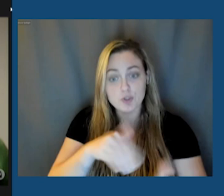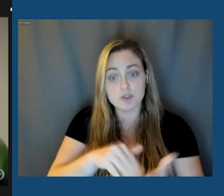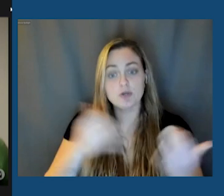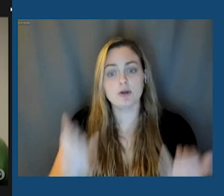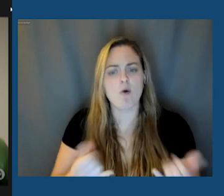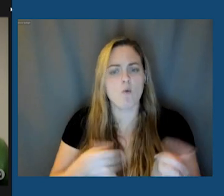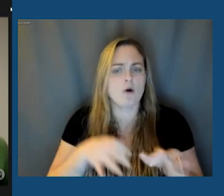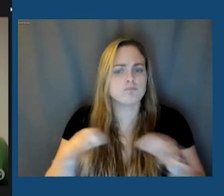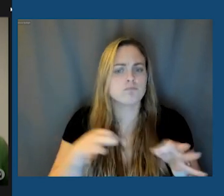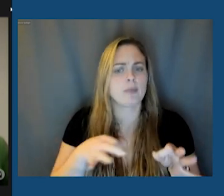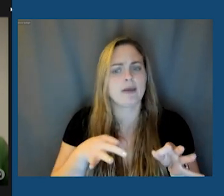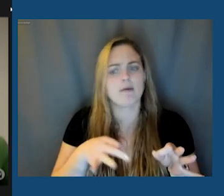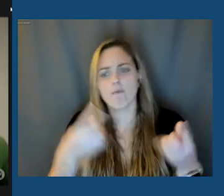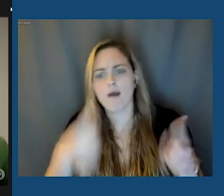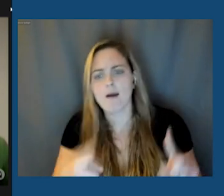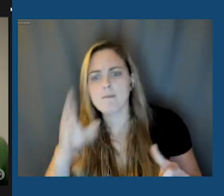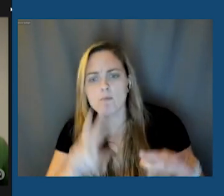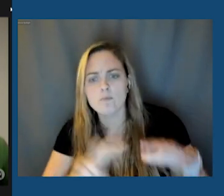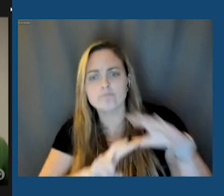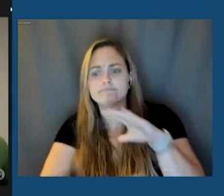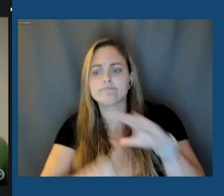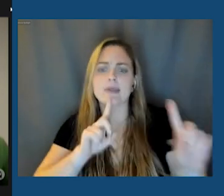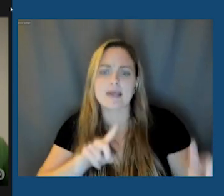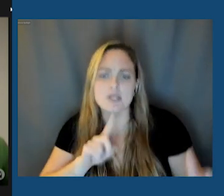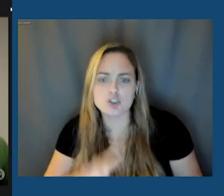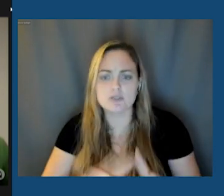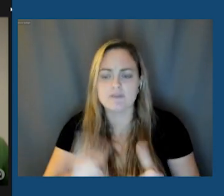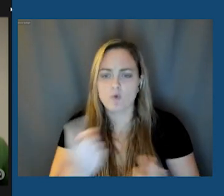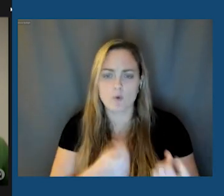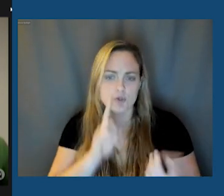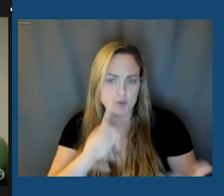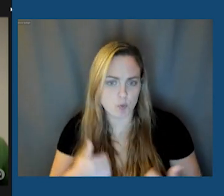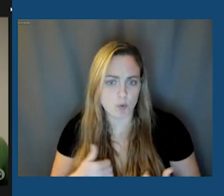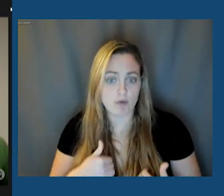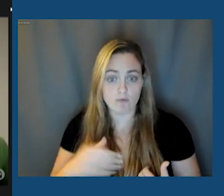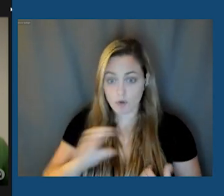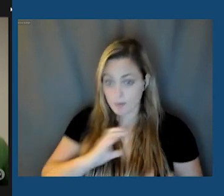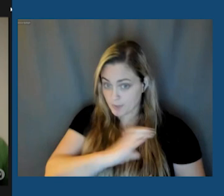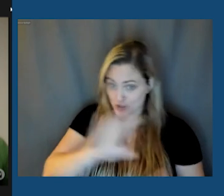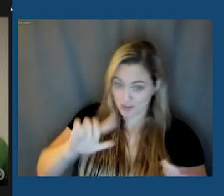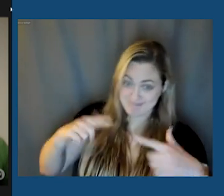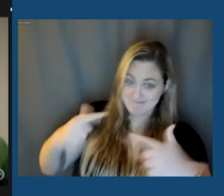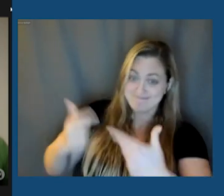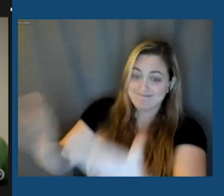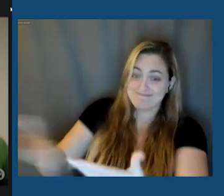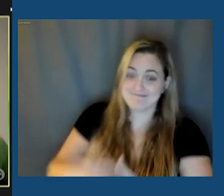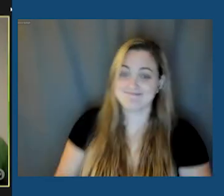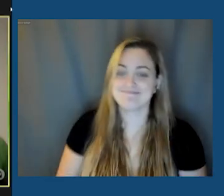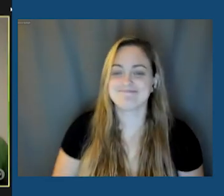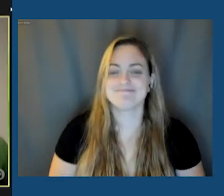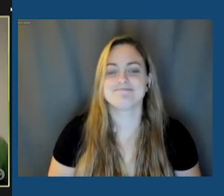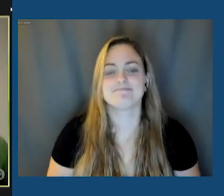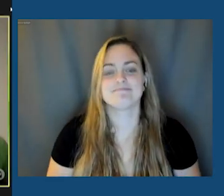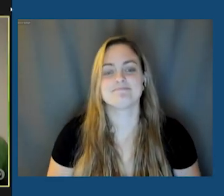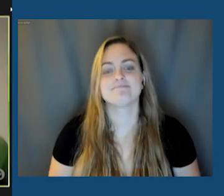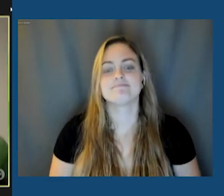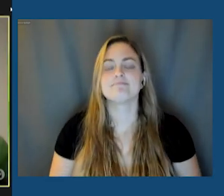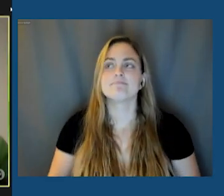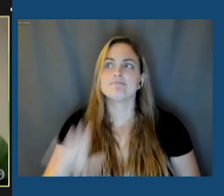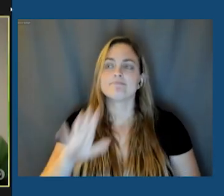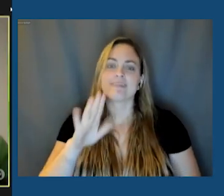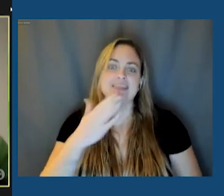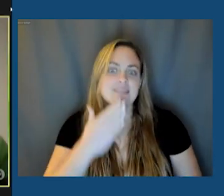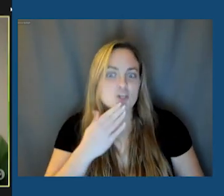the forecast as well as answer any questions you may have. Commissioners, over to you. Thanks so much, Governor. And